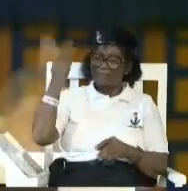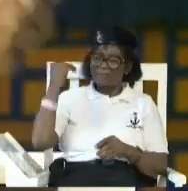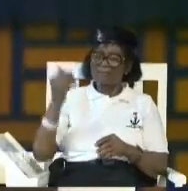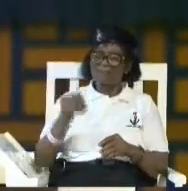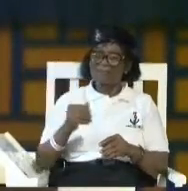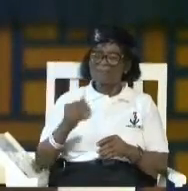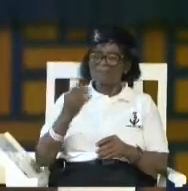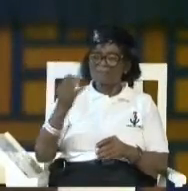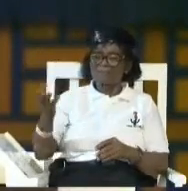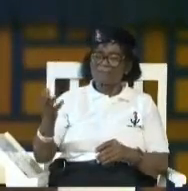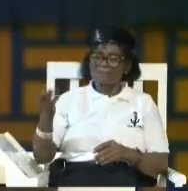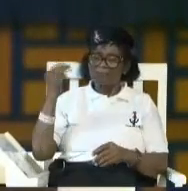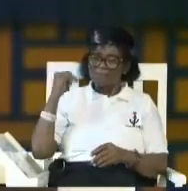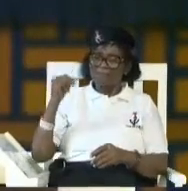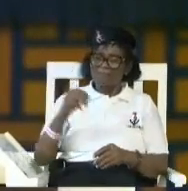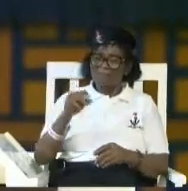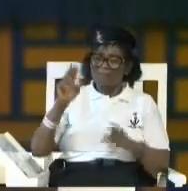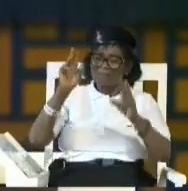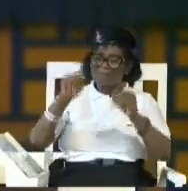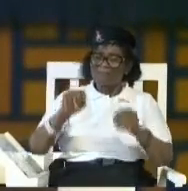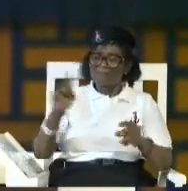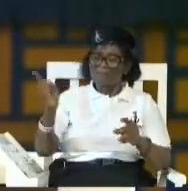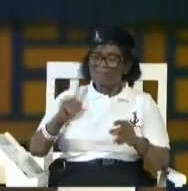There was no way I could have known.